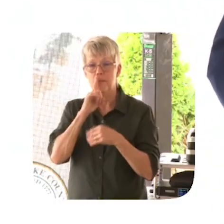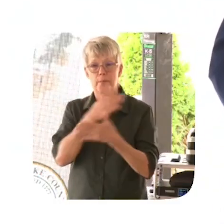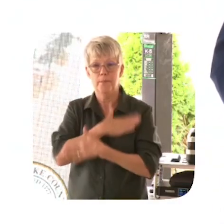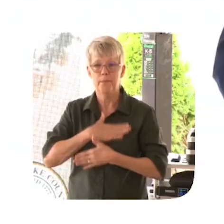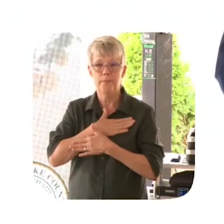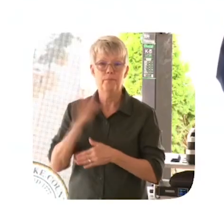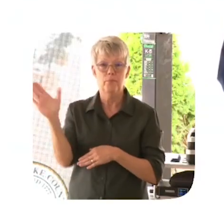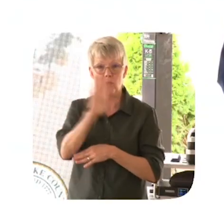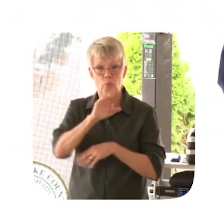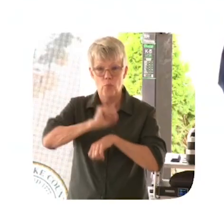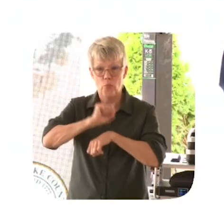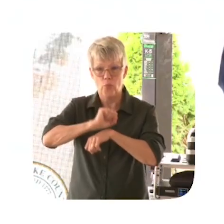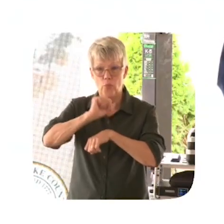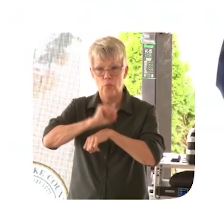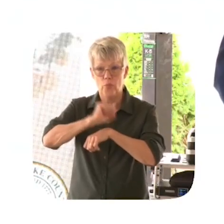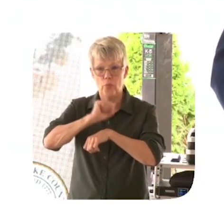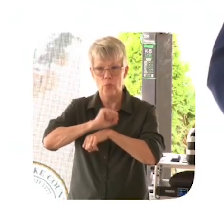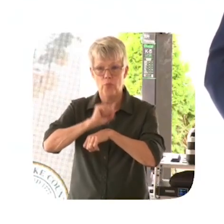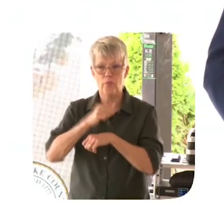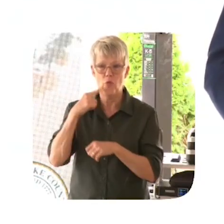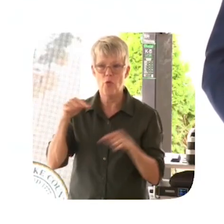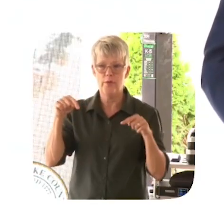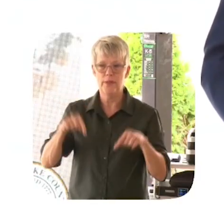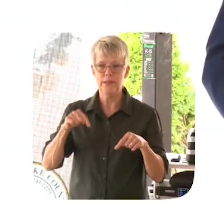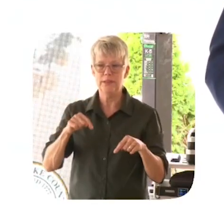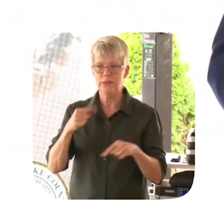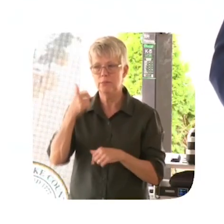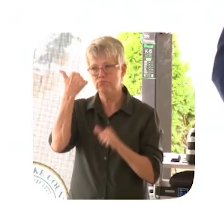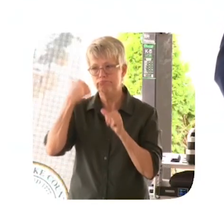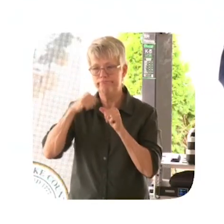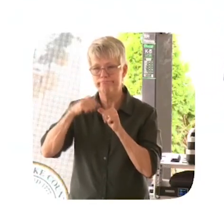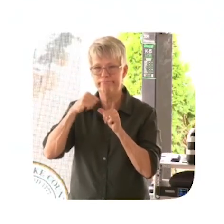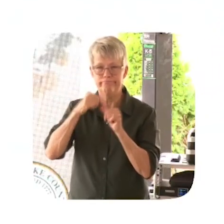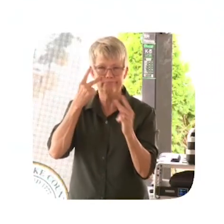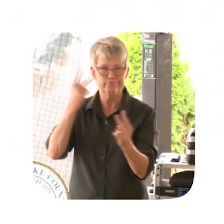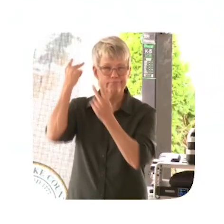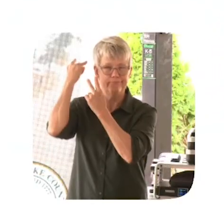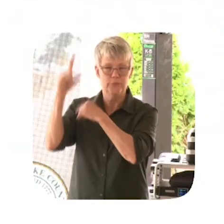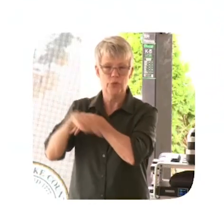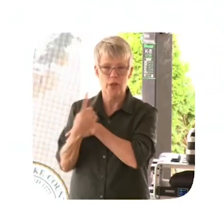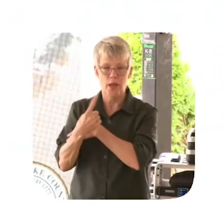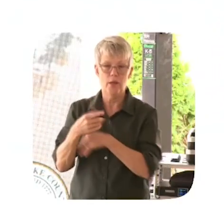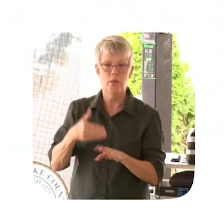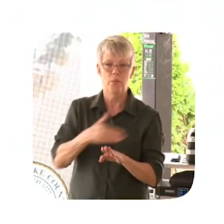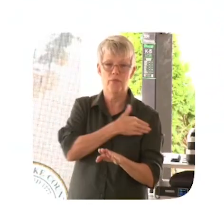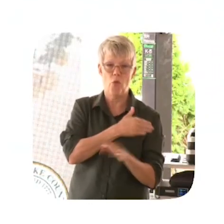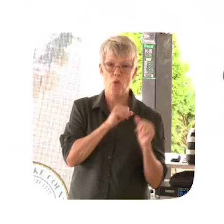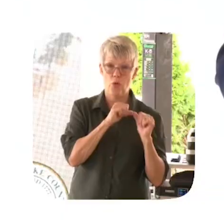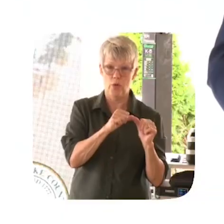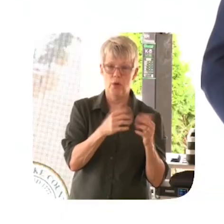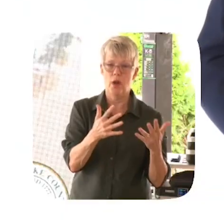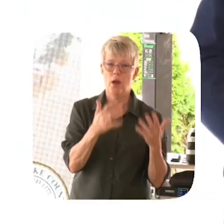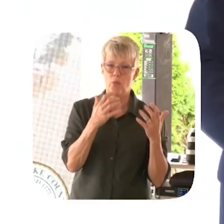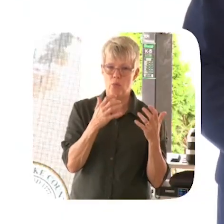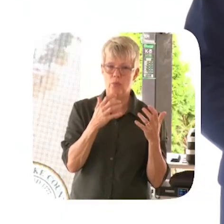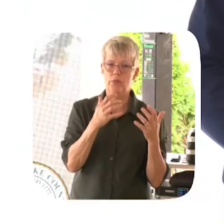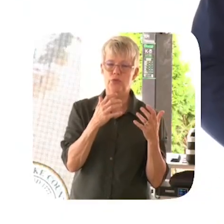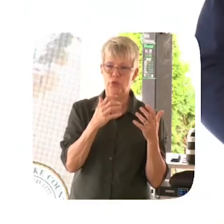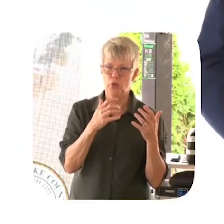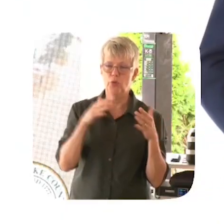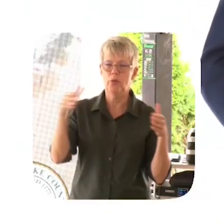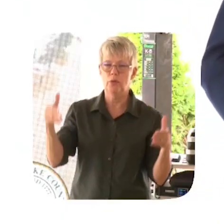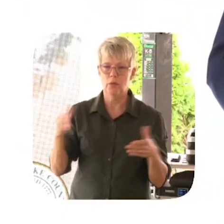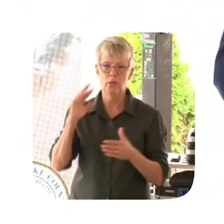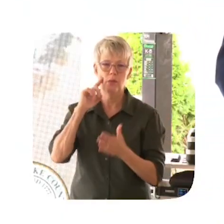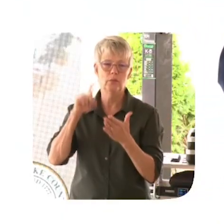the work that has gone into this time of remembrance today. Before I continue, I want to recognize our local